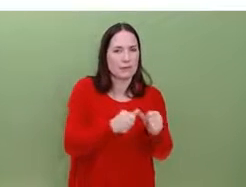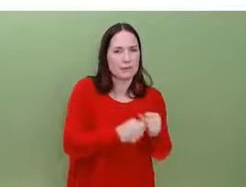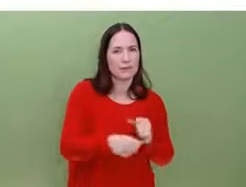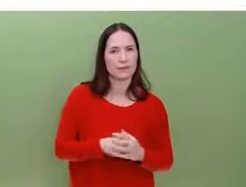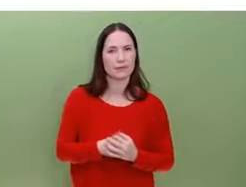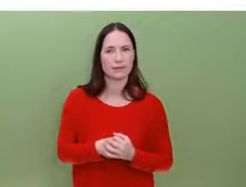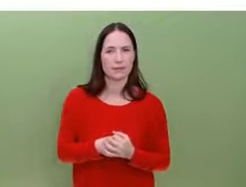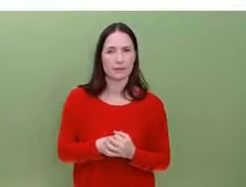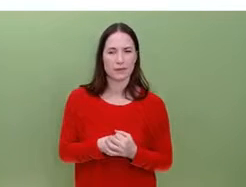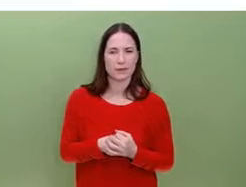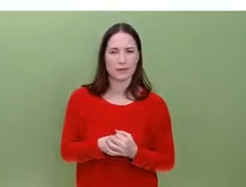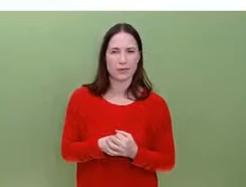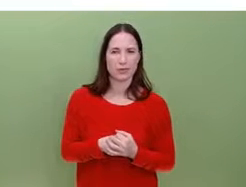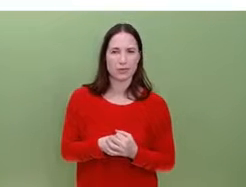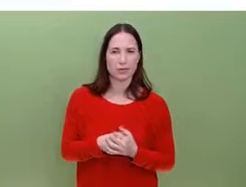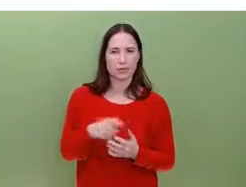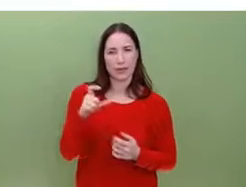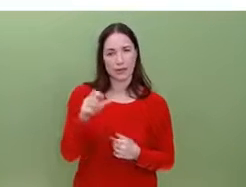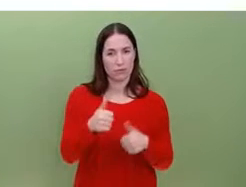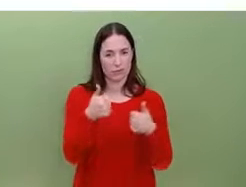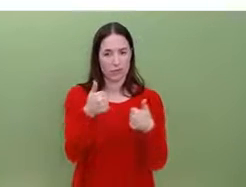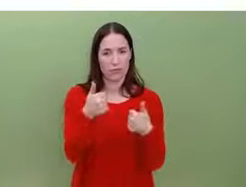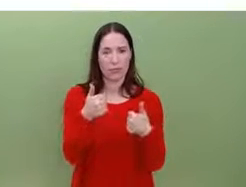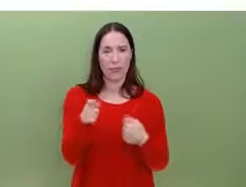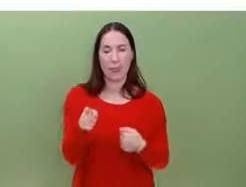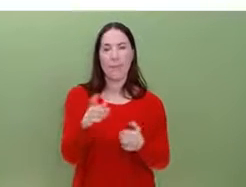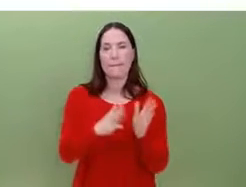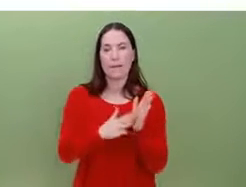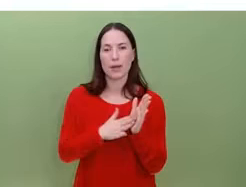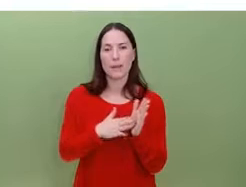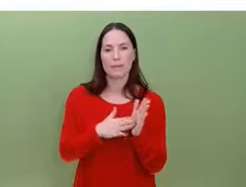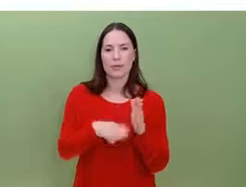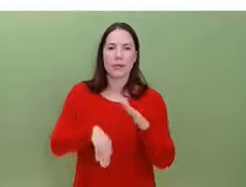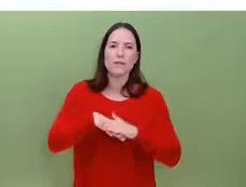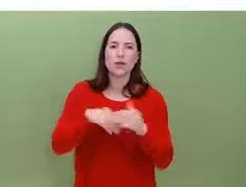Okay, that's great. Totally agree. Okay, Totally sorry, agree. Marco. Oh,